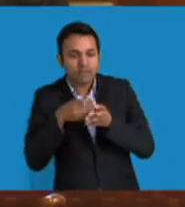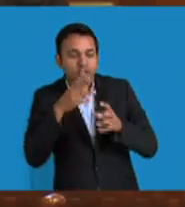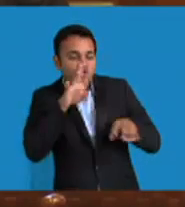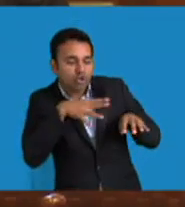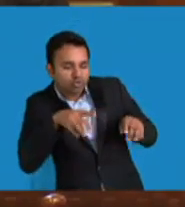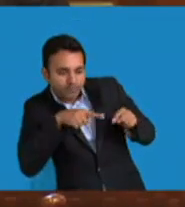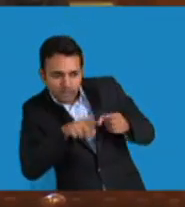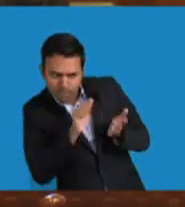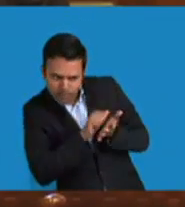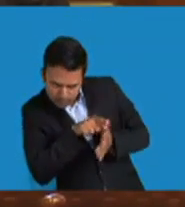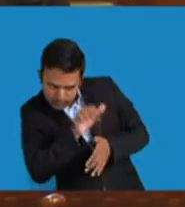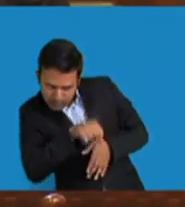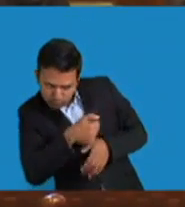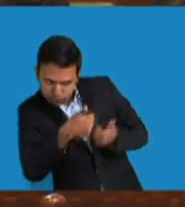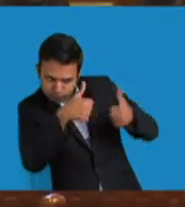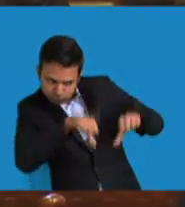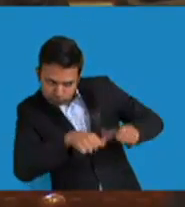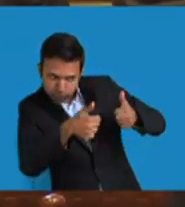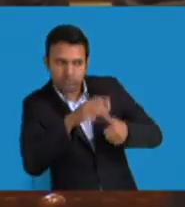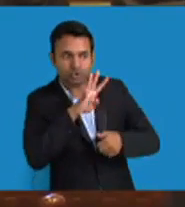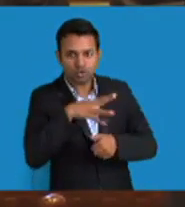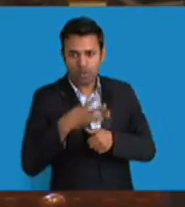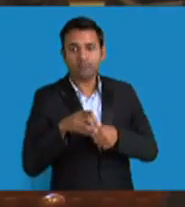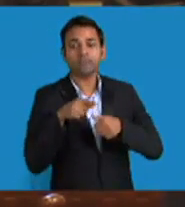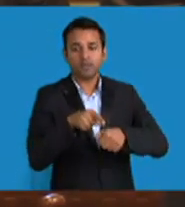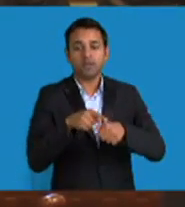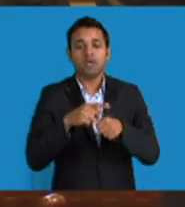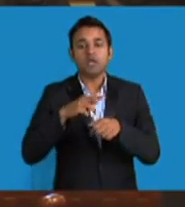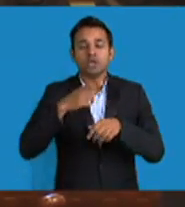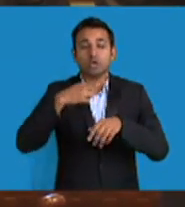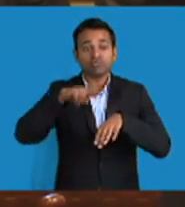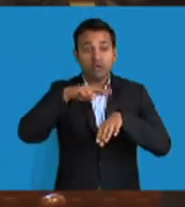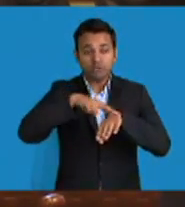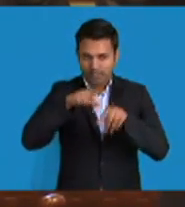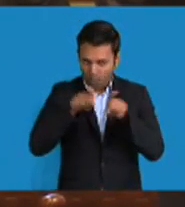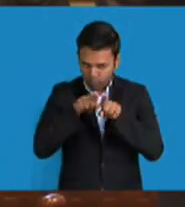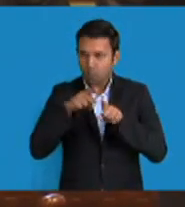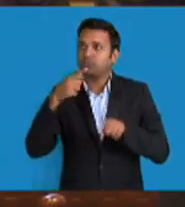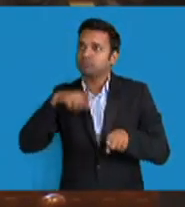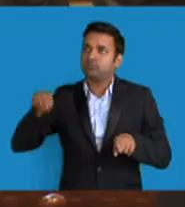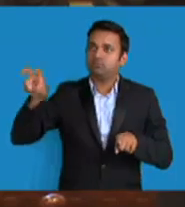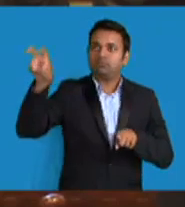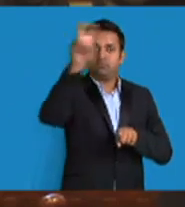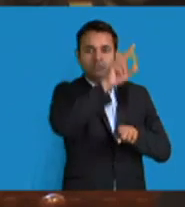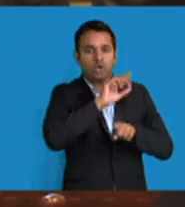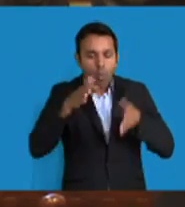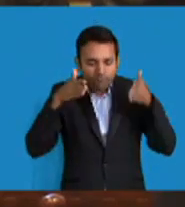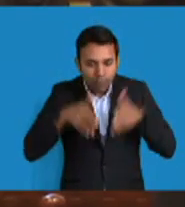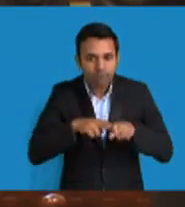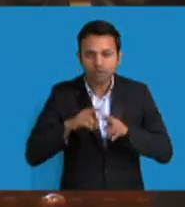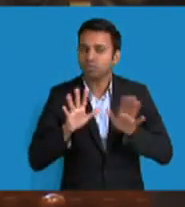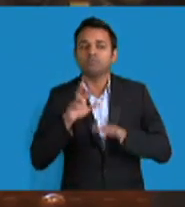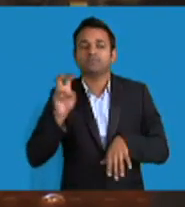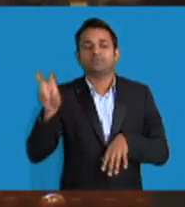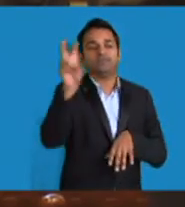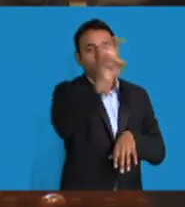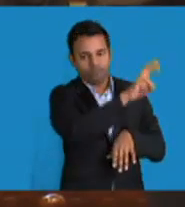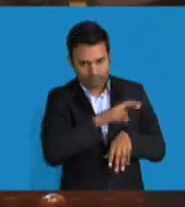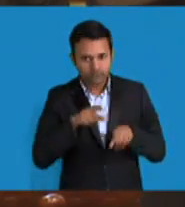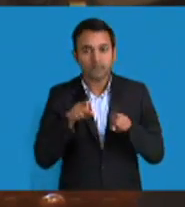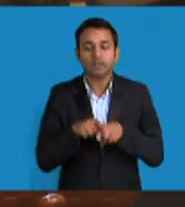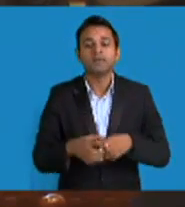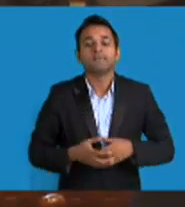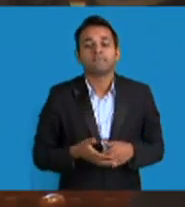region on regional solidarity under the FFA. Member countries and have towards